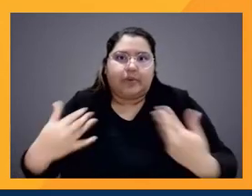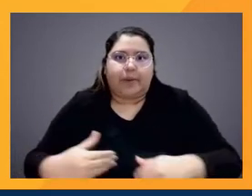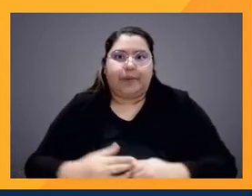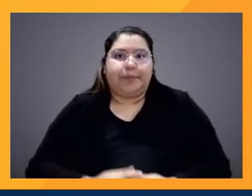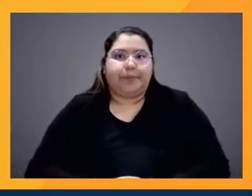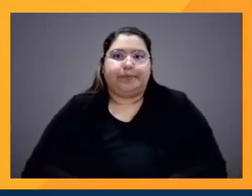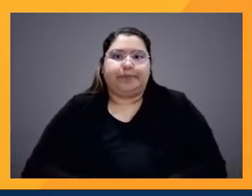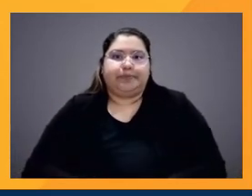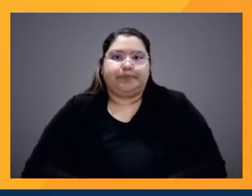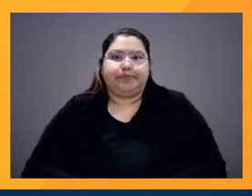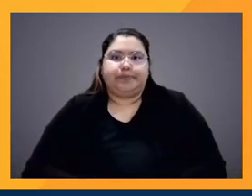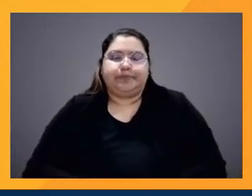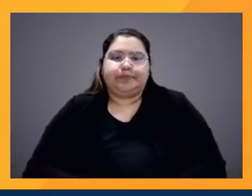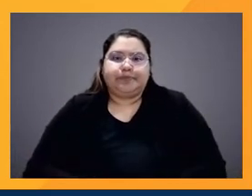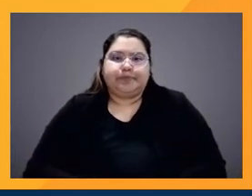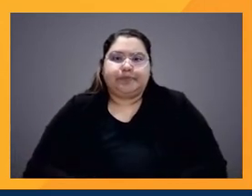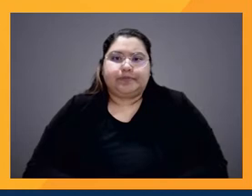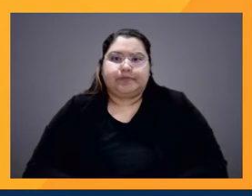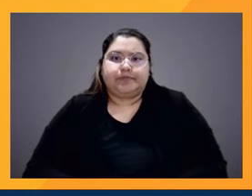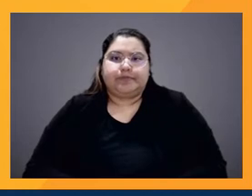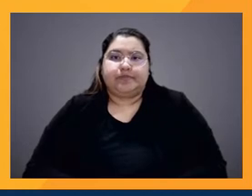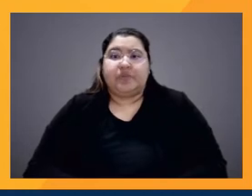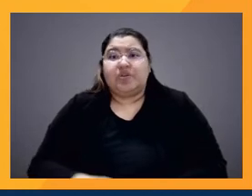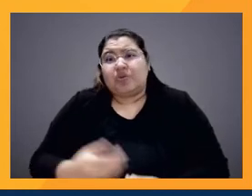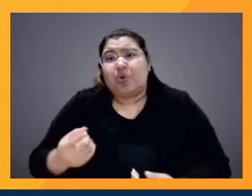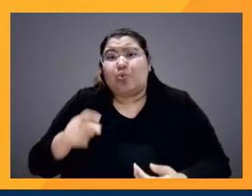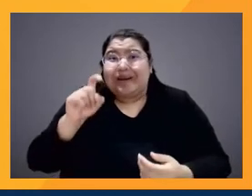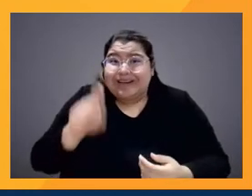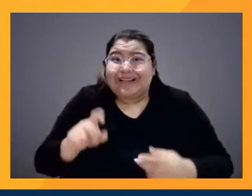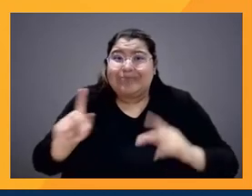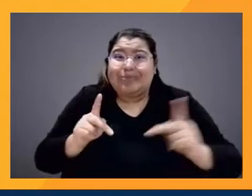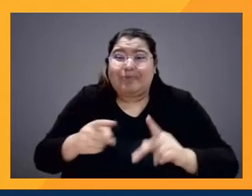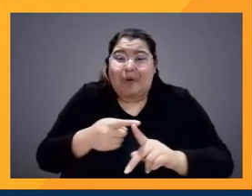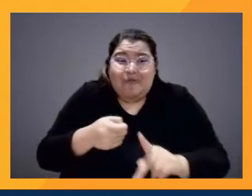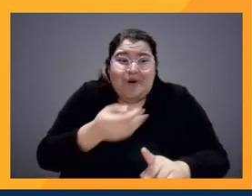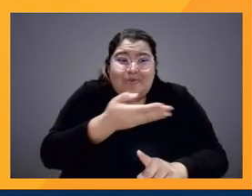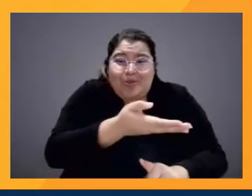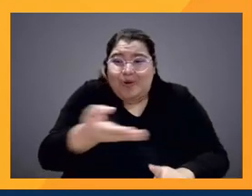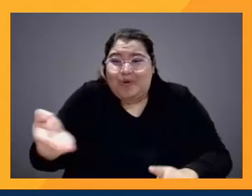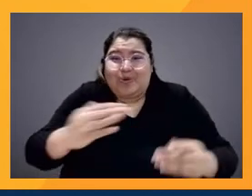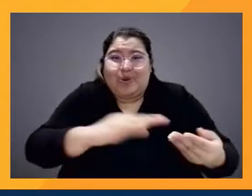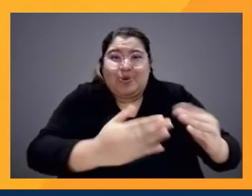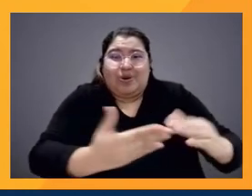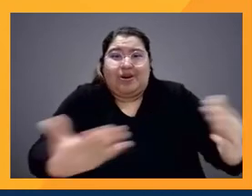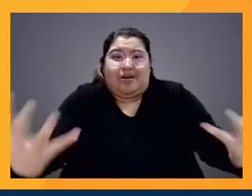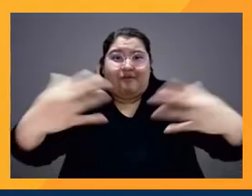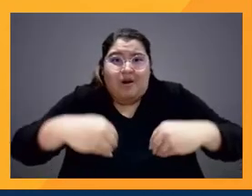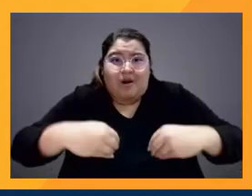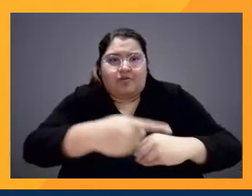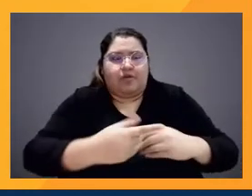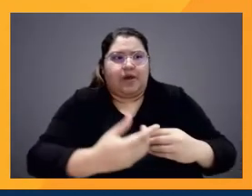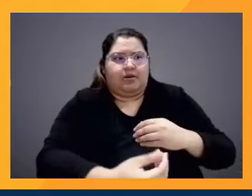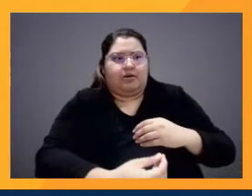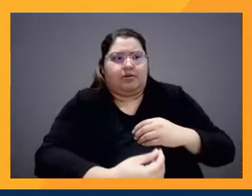what? We're the ones taking extra care. That all has a huge financial impact. And it's something that we've got our eyes on and that we're doing a lot of